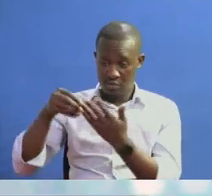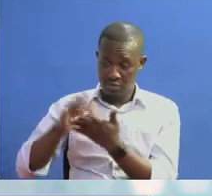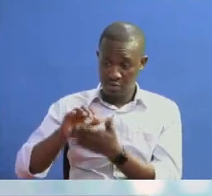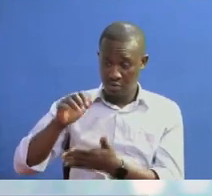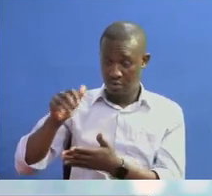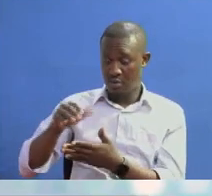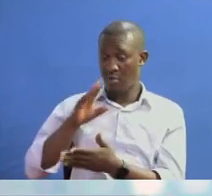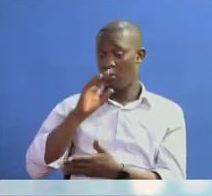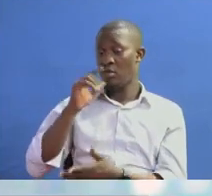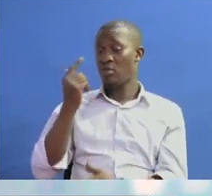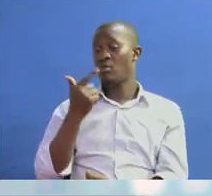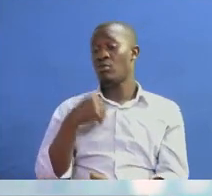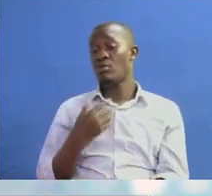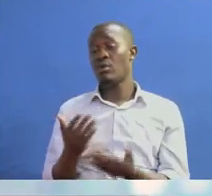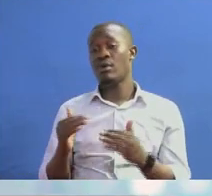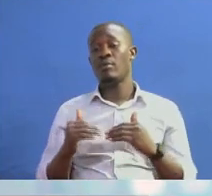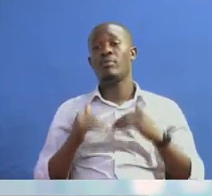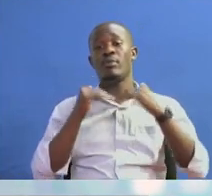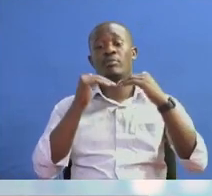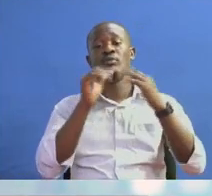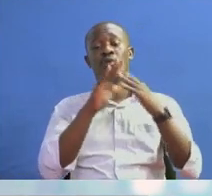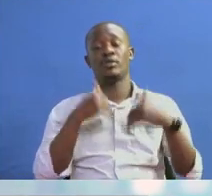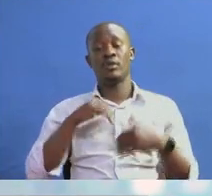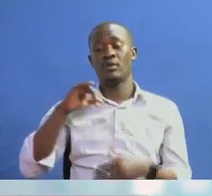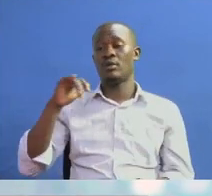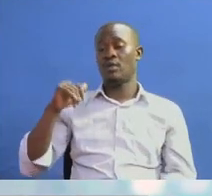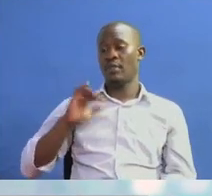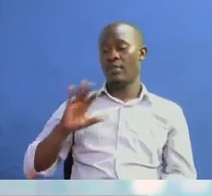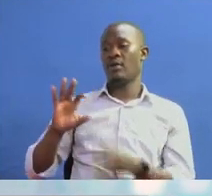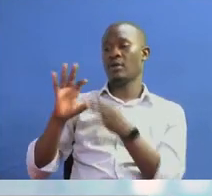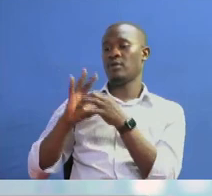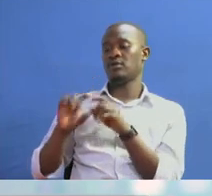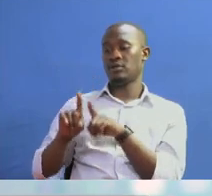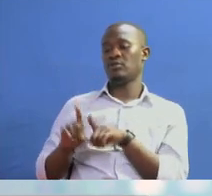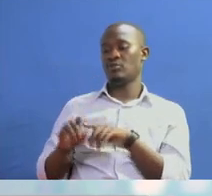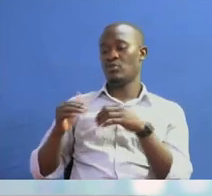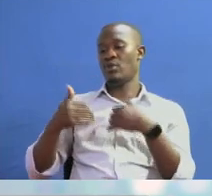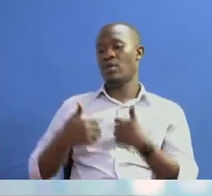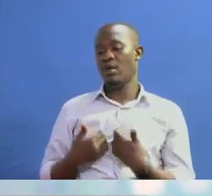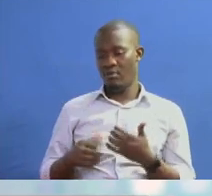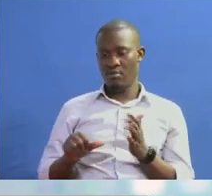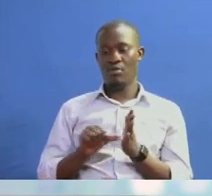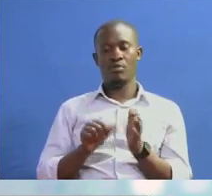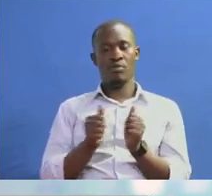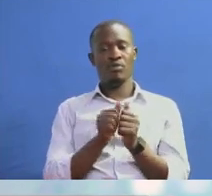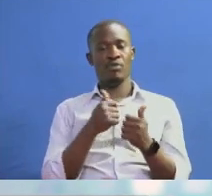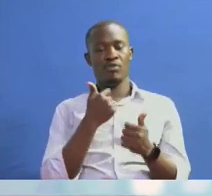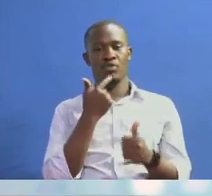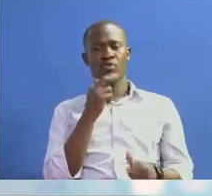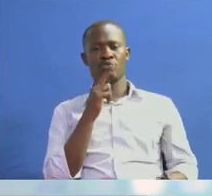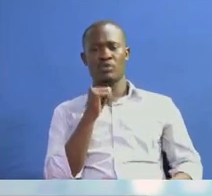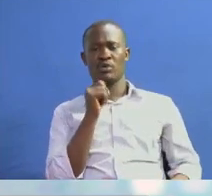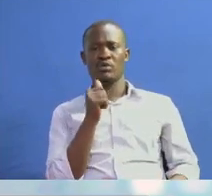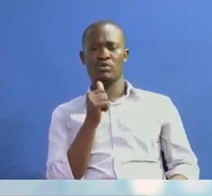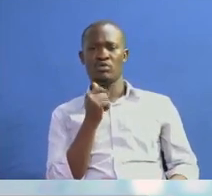one promoting their counties and mm-hmm. promoting their cultures. Mm-hmm. We are having an issue that people mm-hmm. who are not Maasai